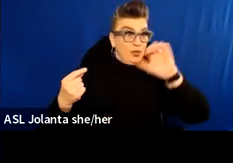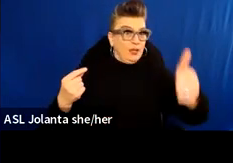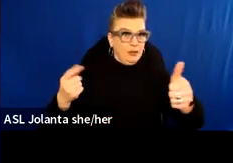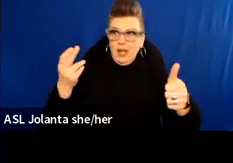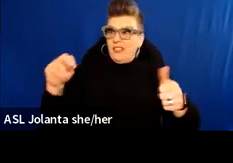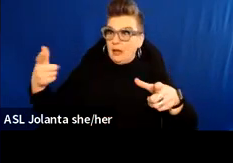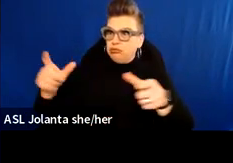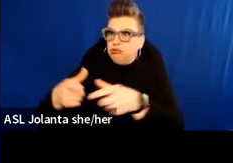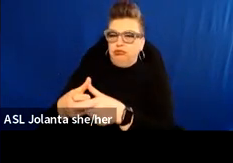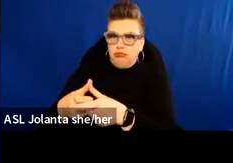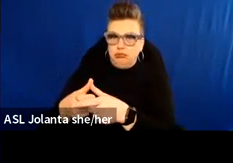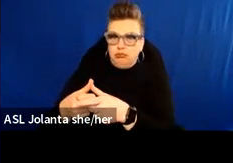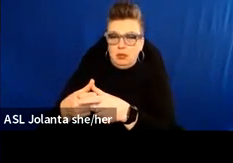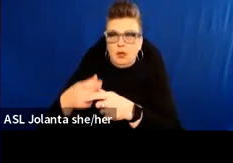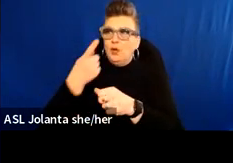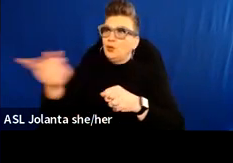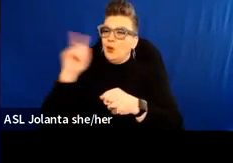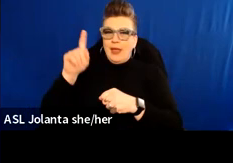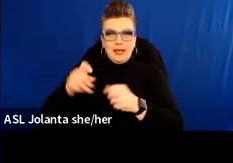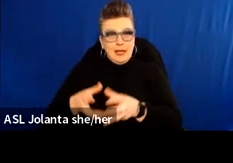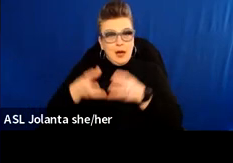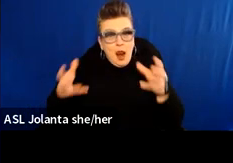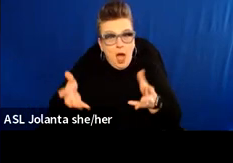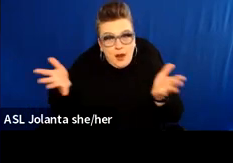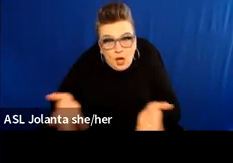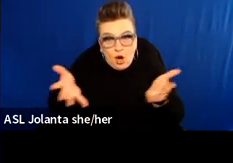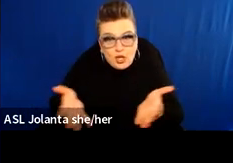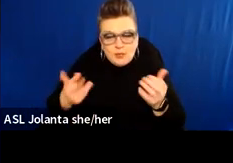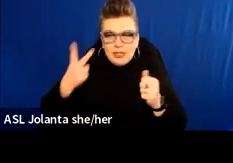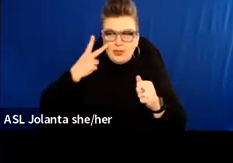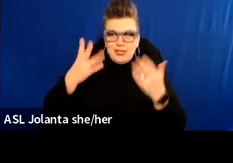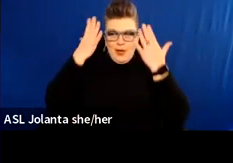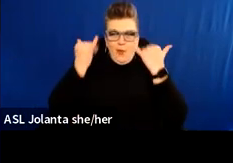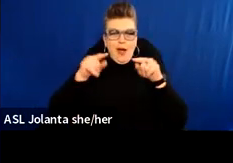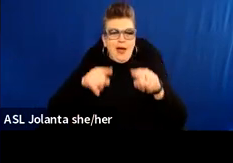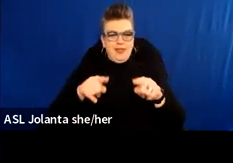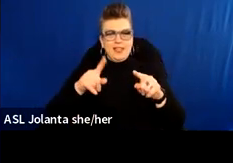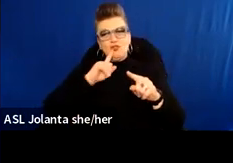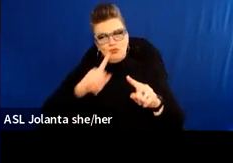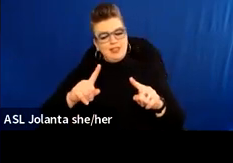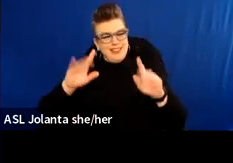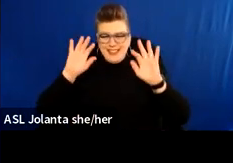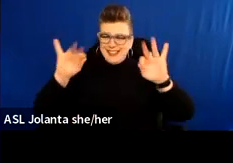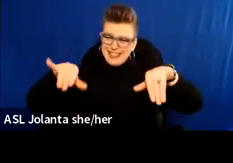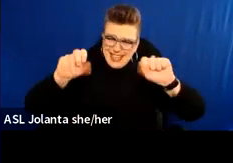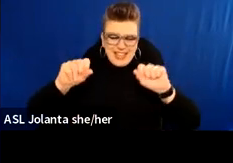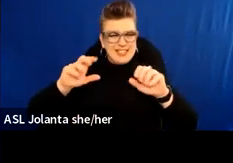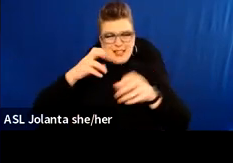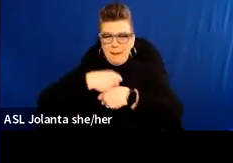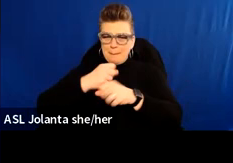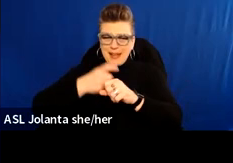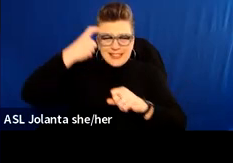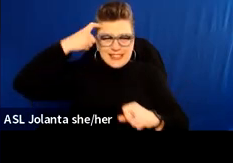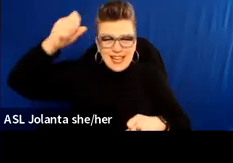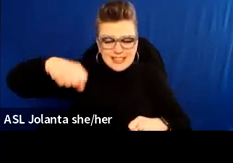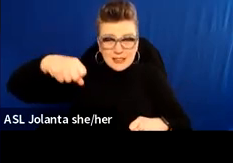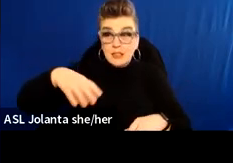needed a lot of encouragement to see why this made sense it also impacted autonomy for some schools was an